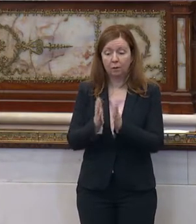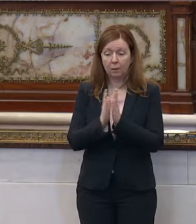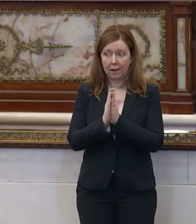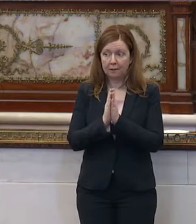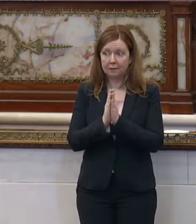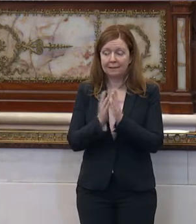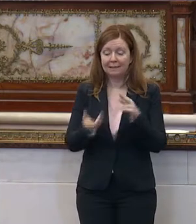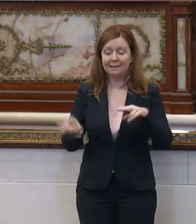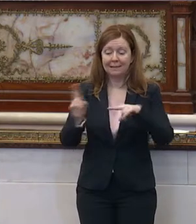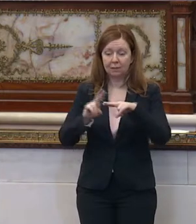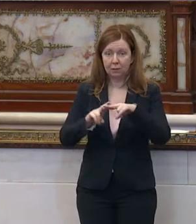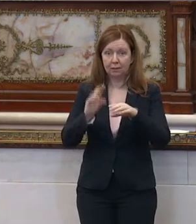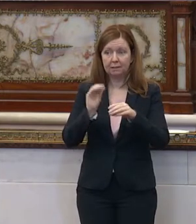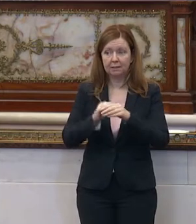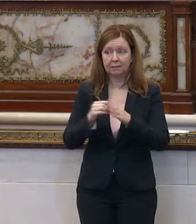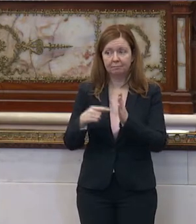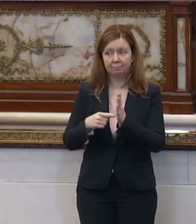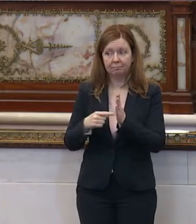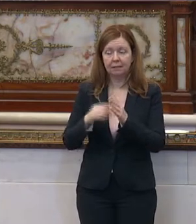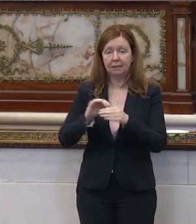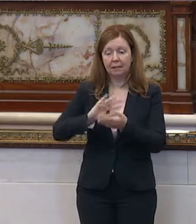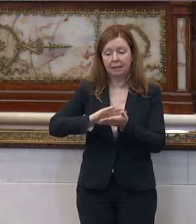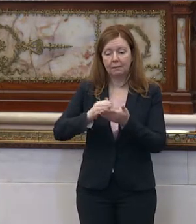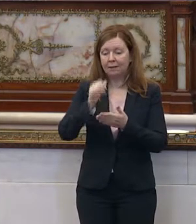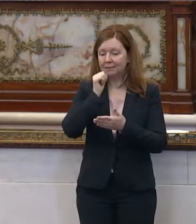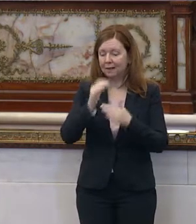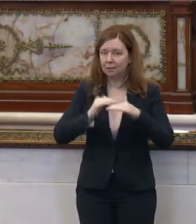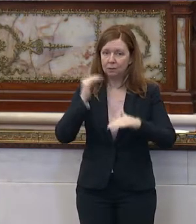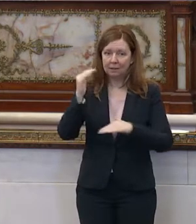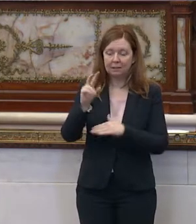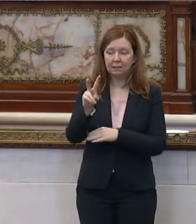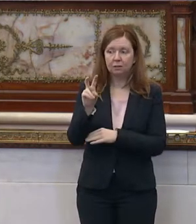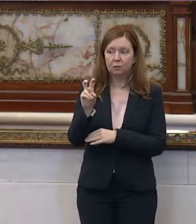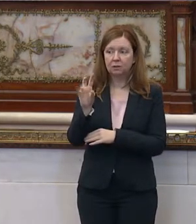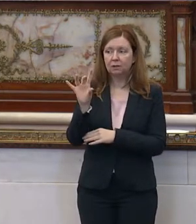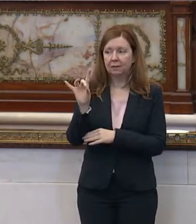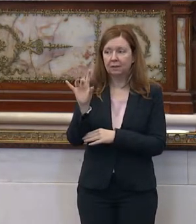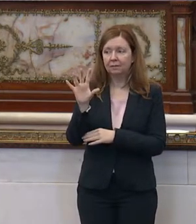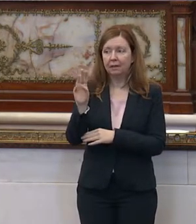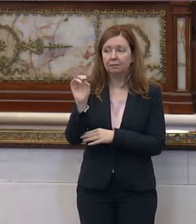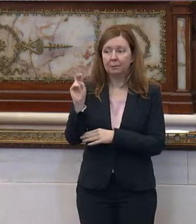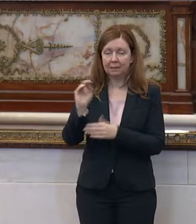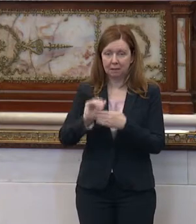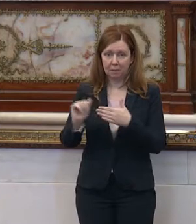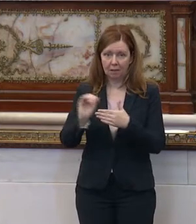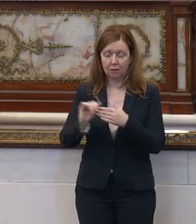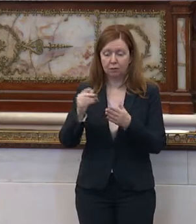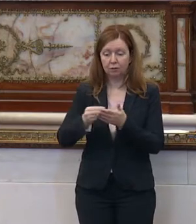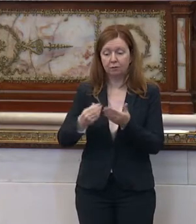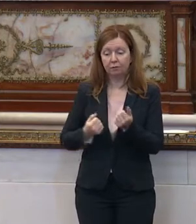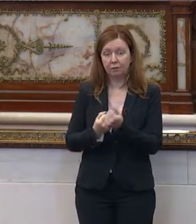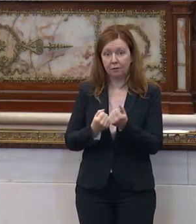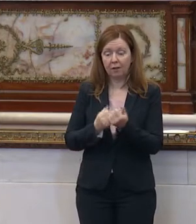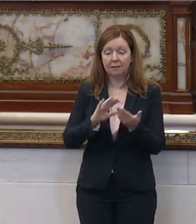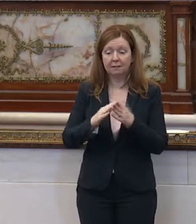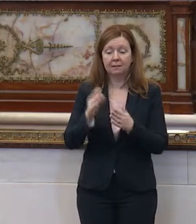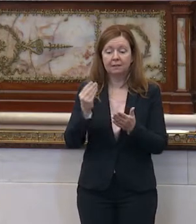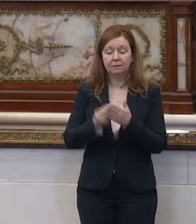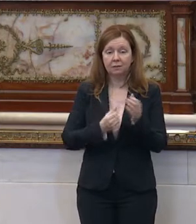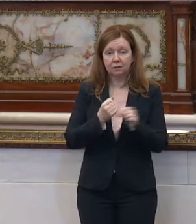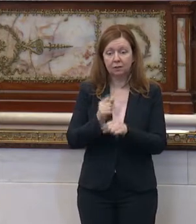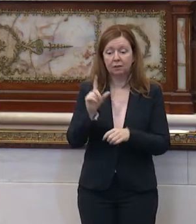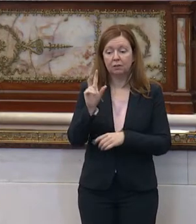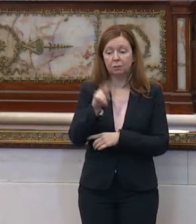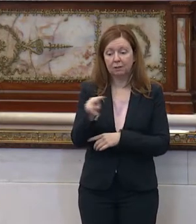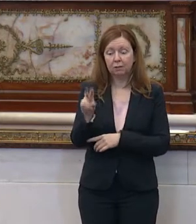The loan in question requests an increase in indebtedness in an amount not to exceed $285 million to fund the city's fiscal year